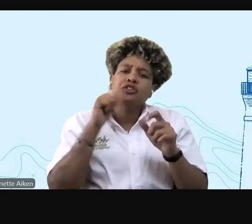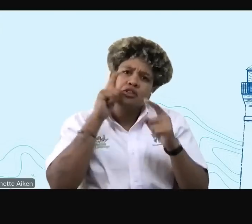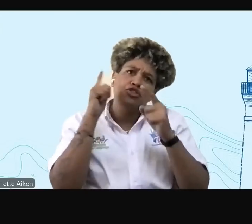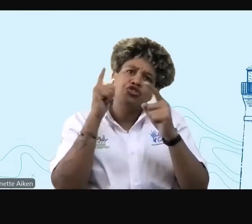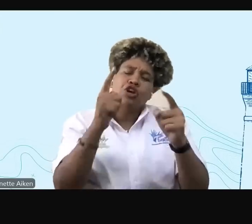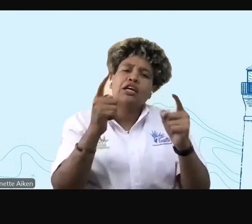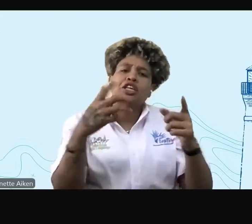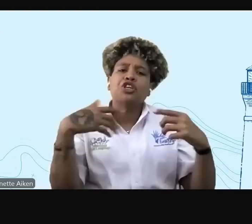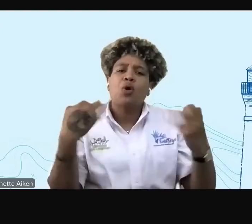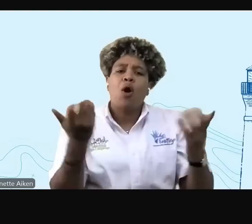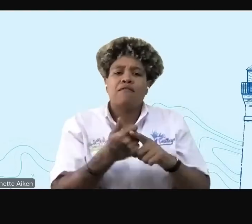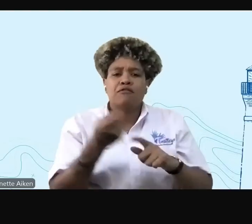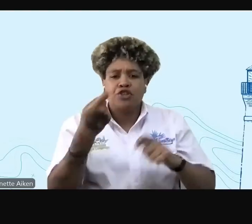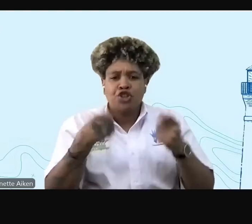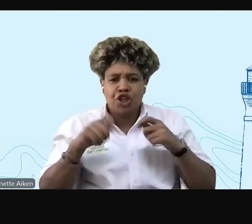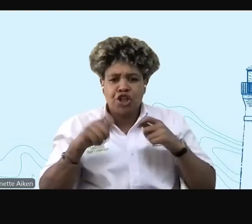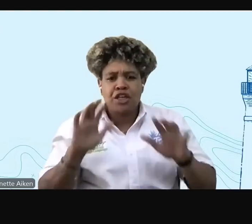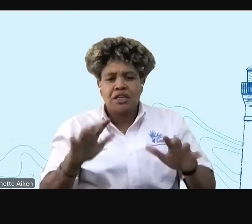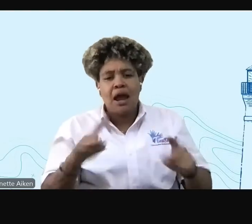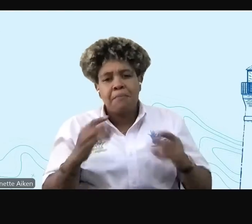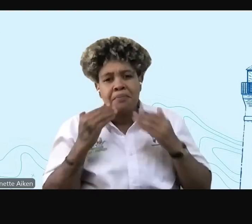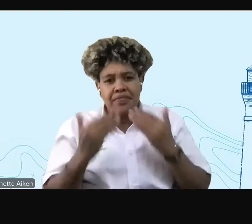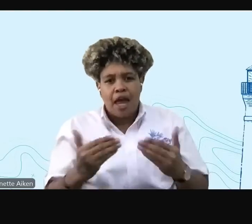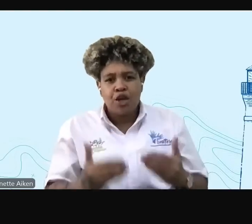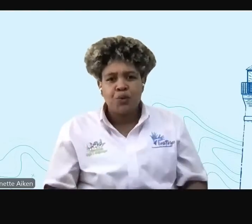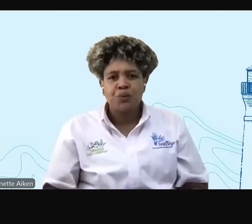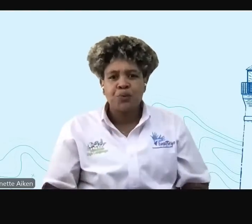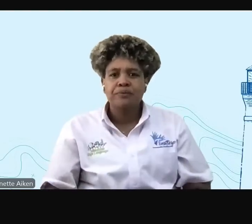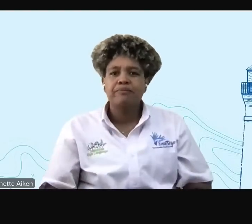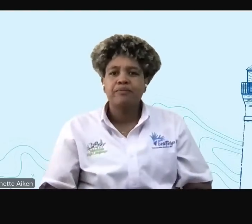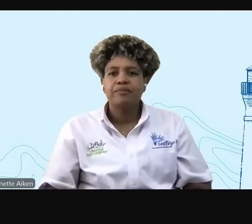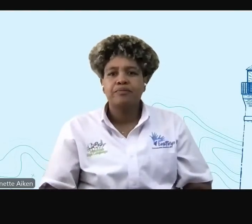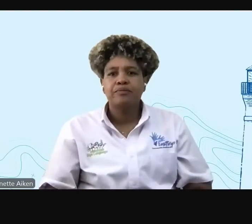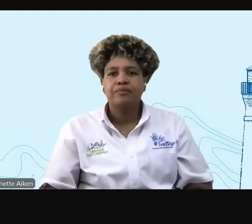of turnaround. Thank you very much.